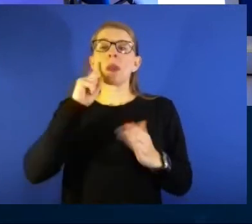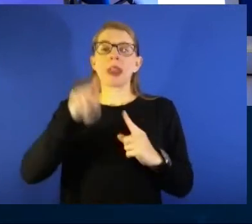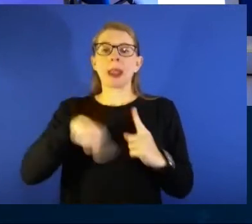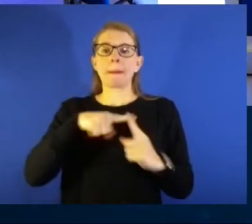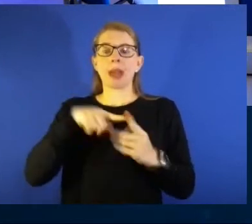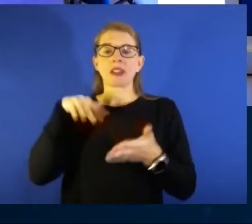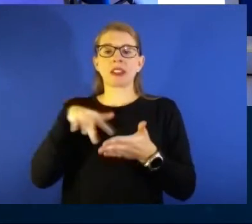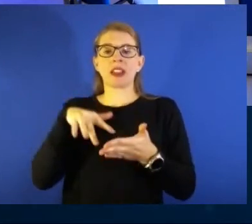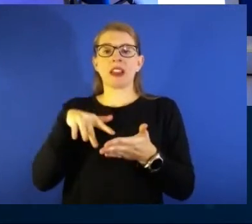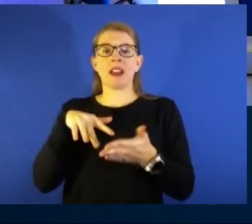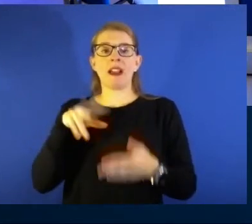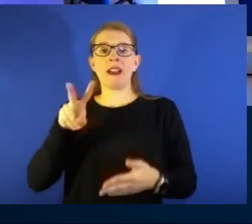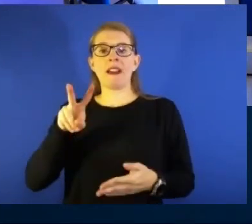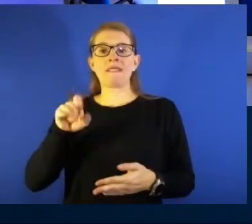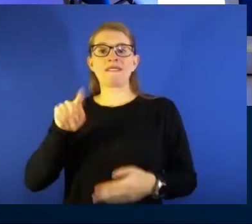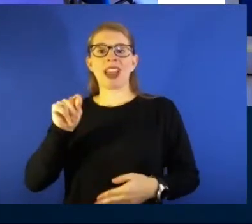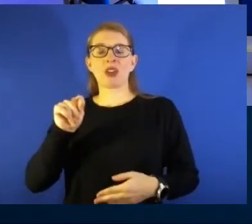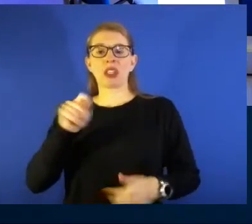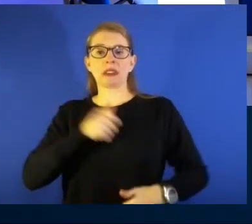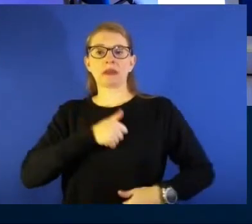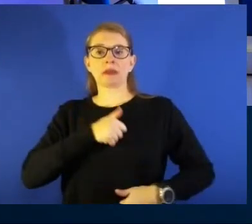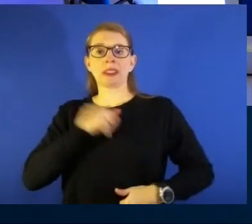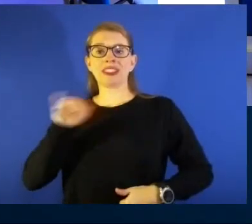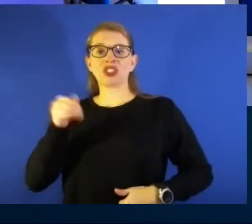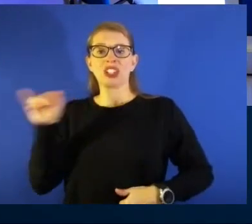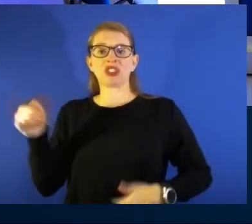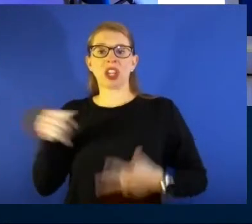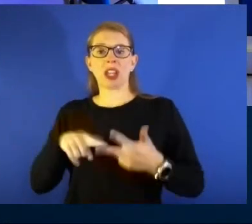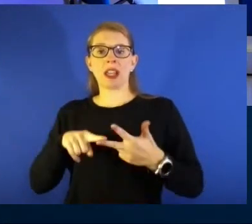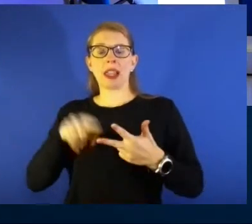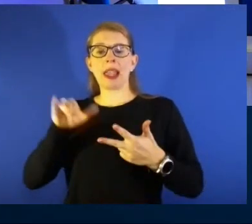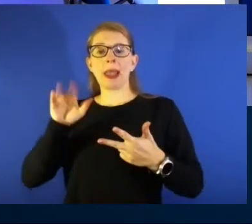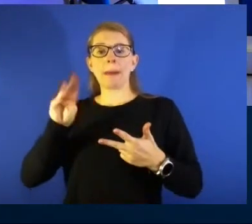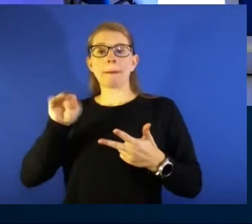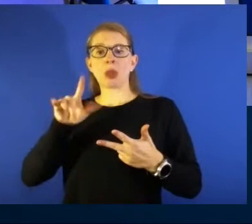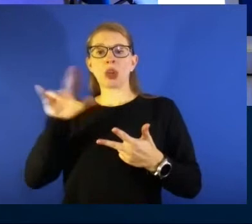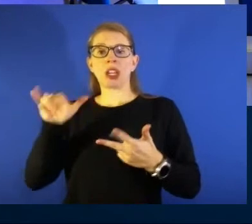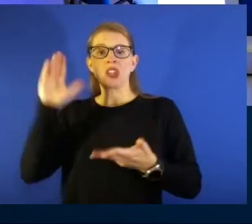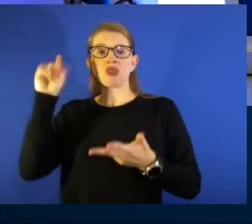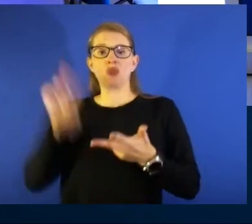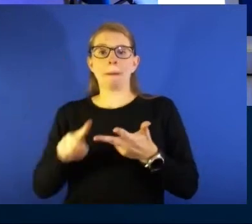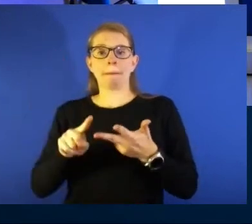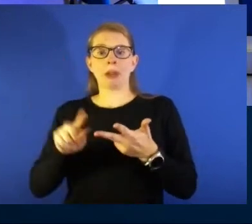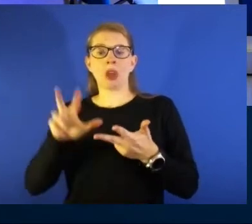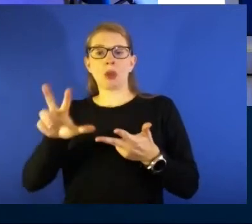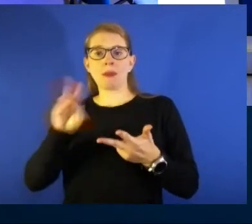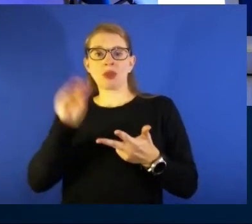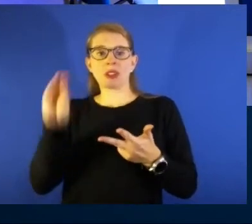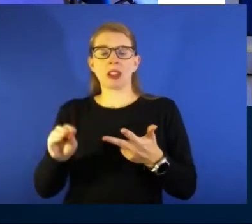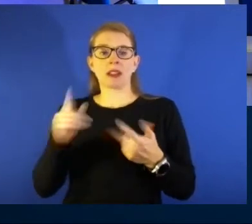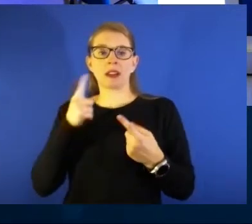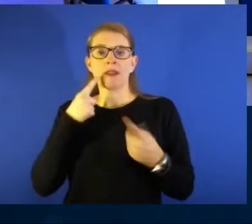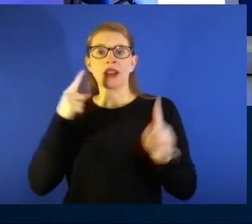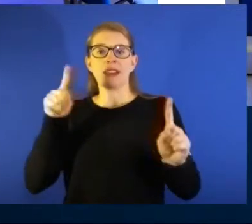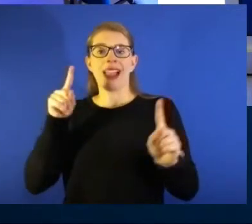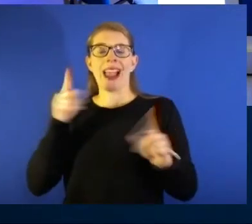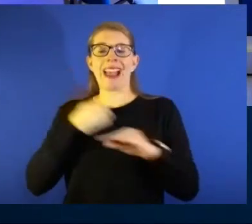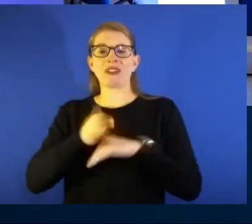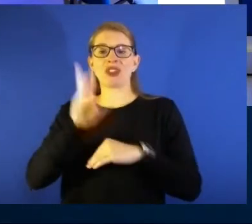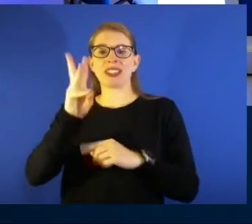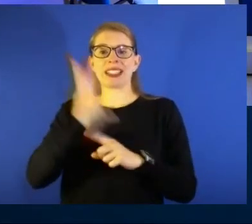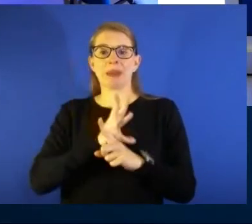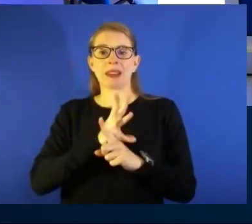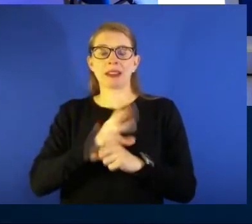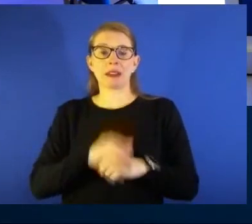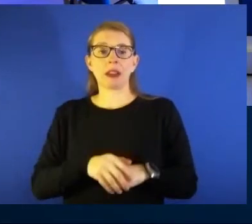veterans, which showed those who took J&J, their immunity dropped to just 3% effectiveness after 6 months? Based on this data, should a